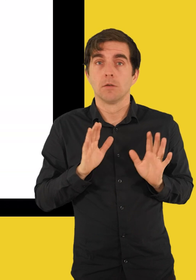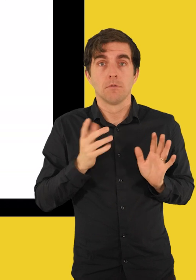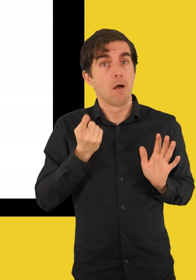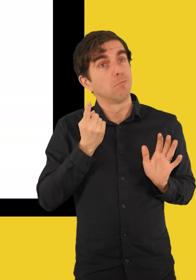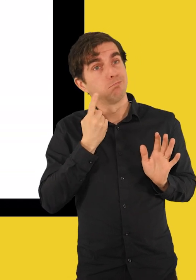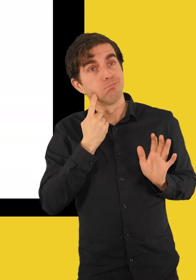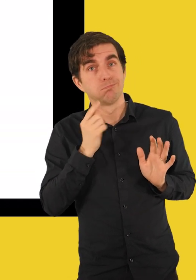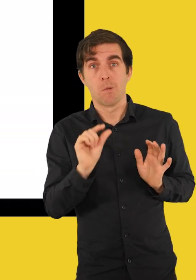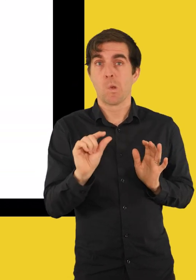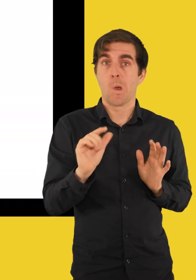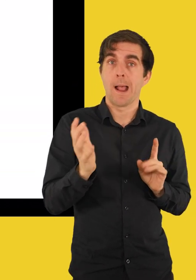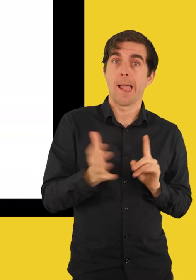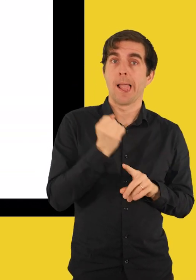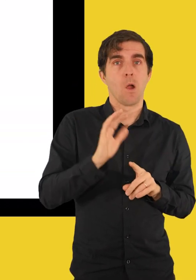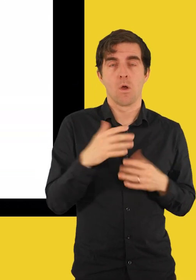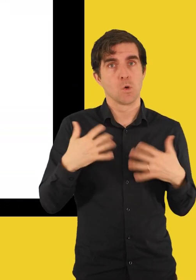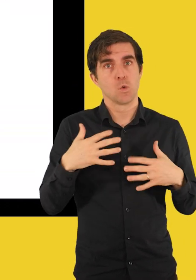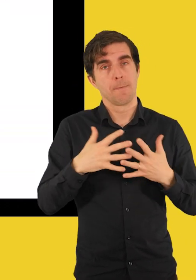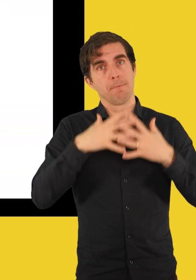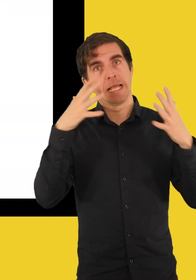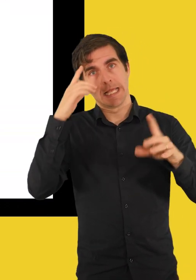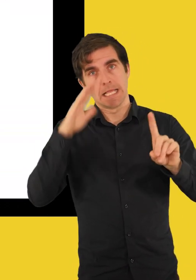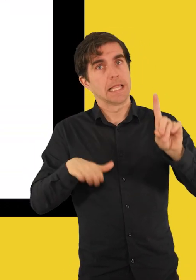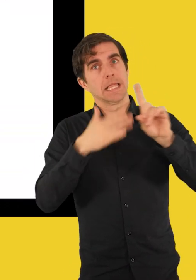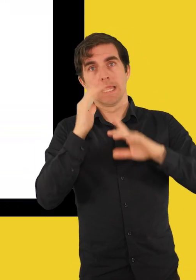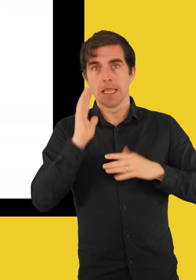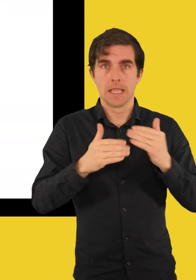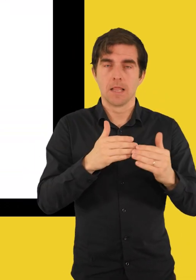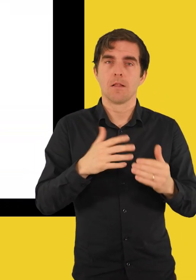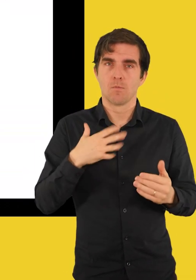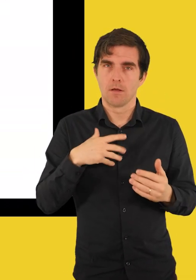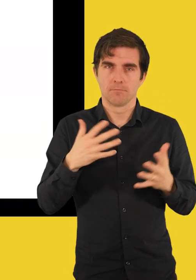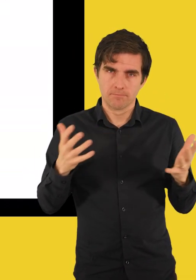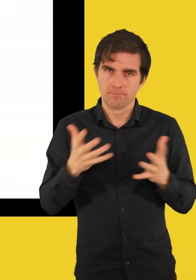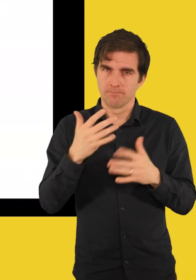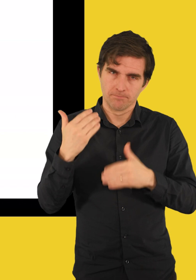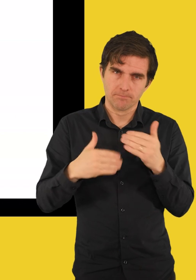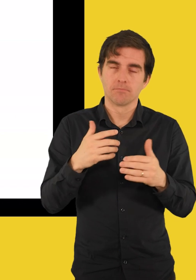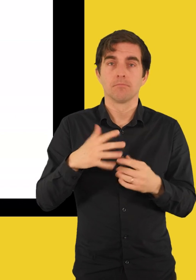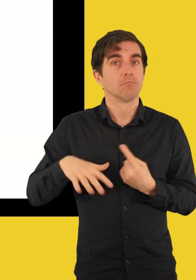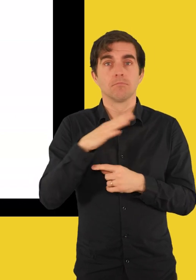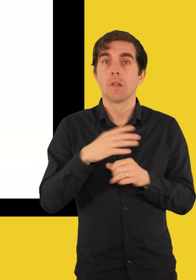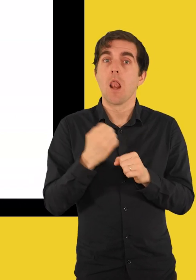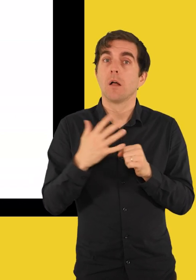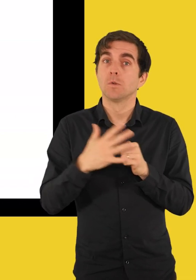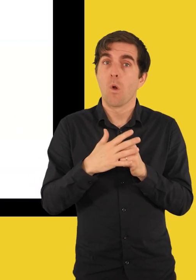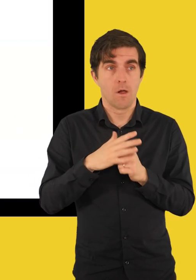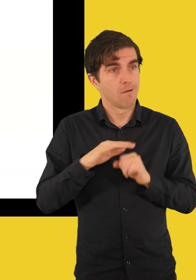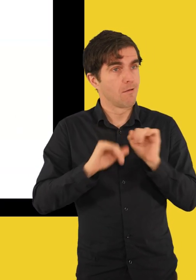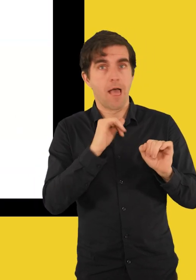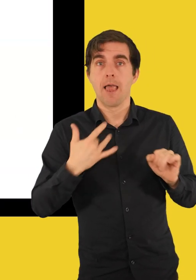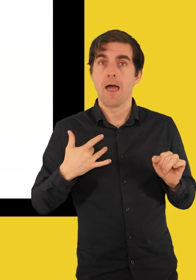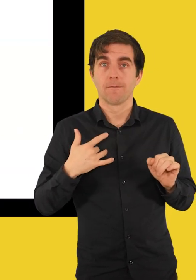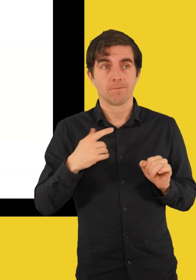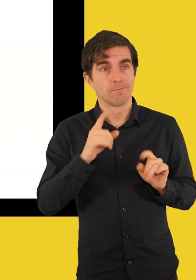small feat. This is a really ambitious goal, as we know, that's going to require active and ongoing participation on behalf of Glaswegians of all walks of